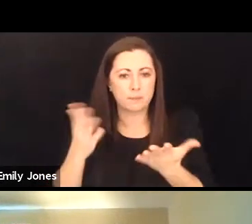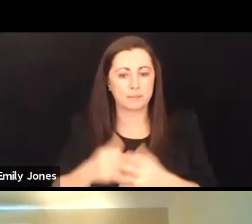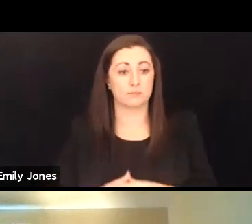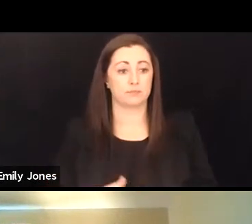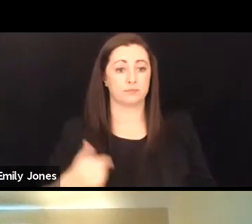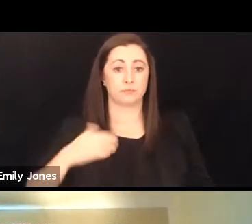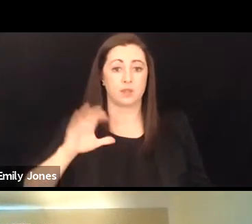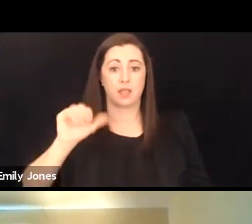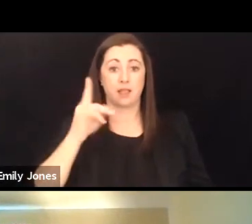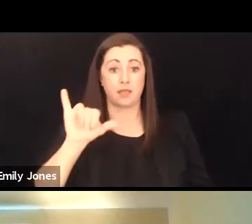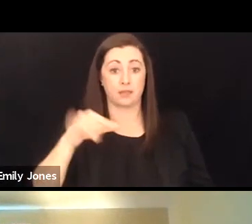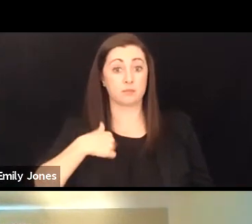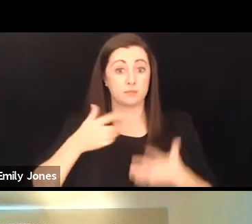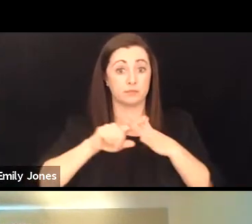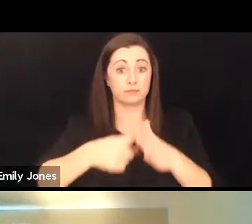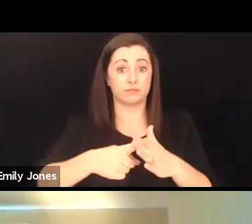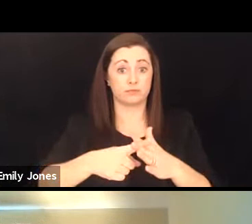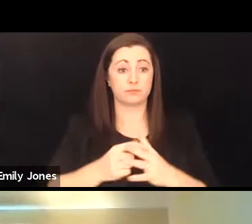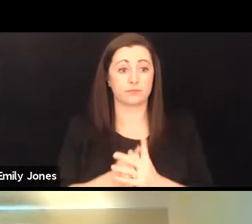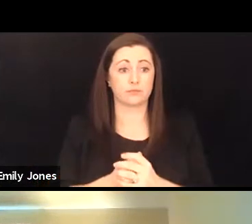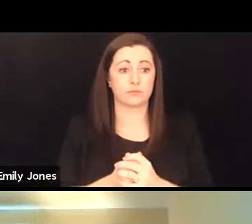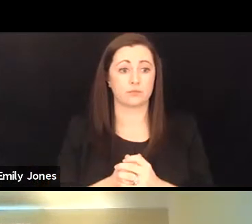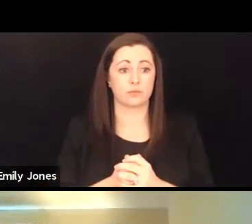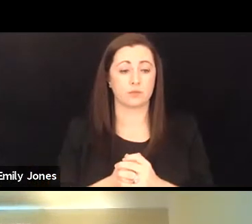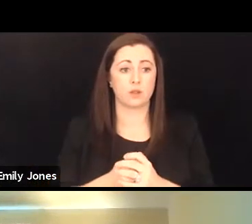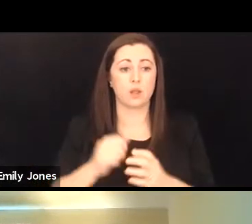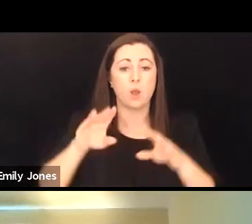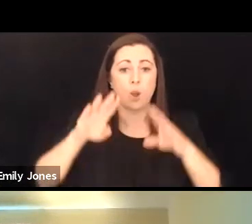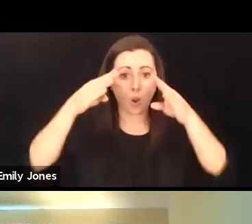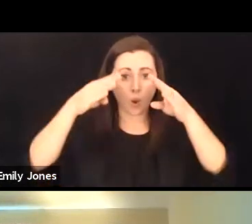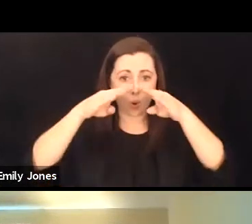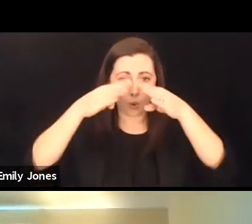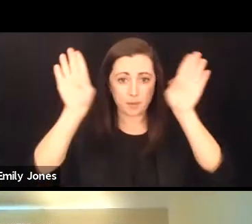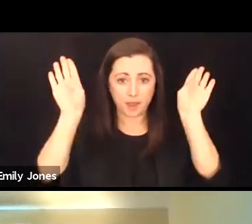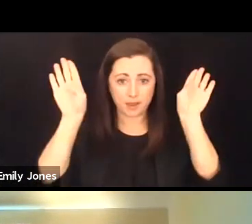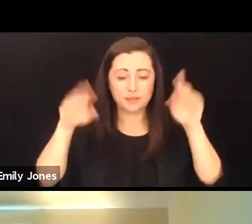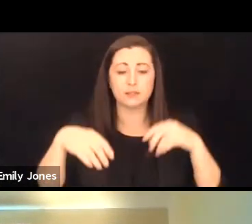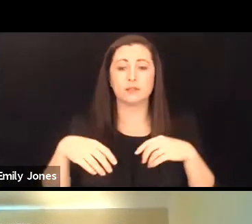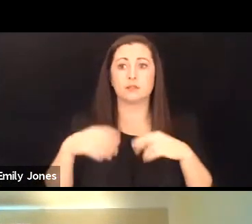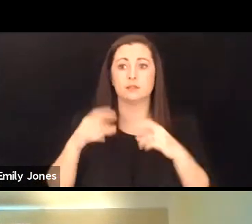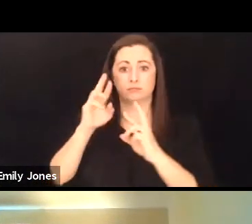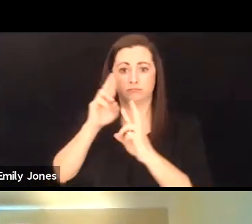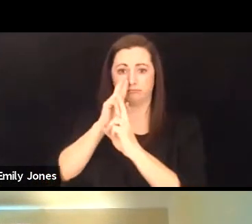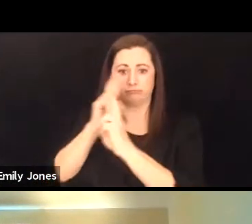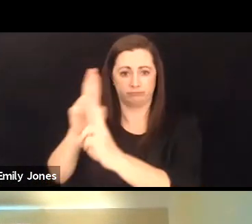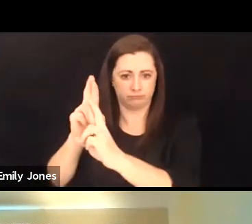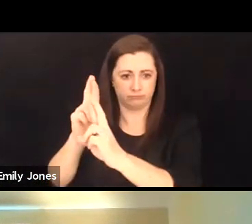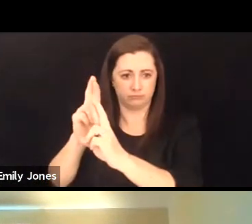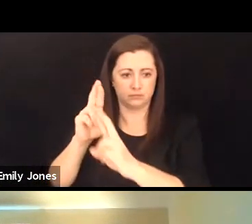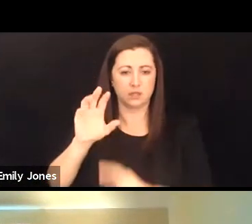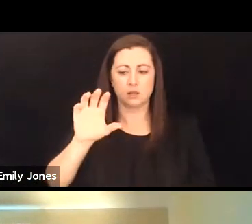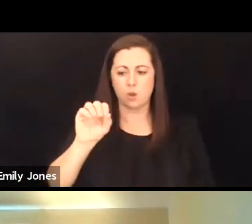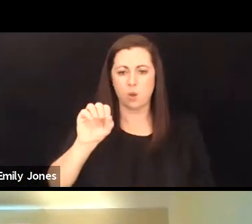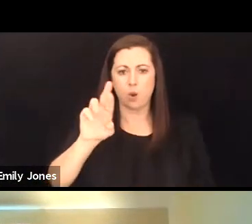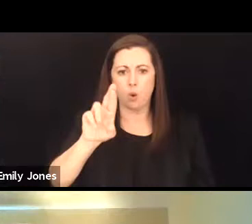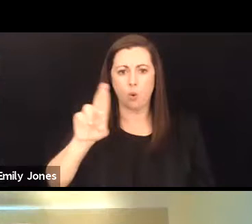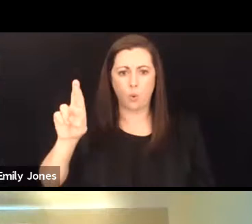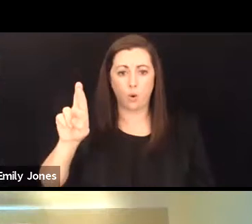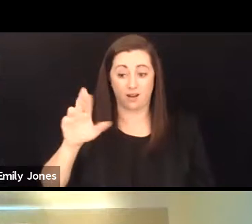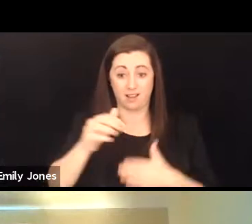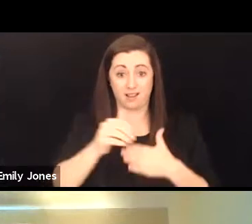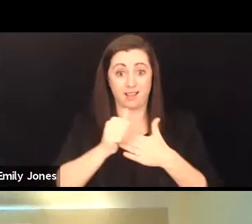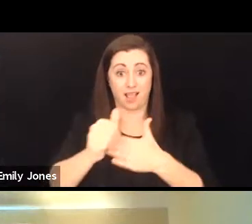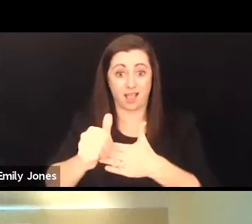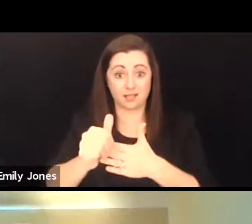Ryan. I said it'd be like an oar, open-minded, accepting, and respectful. Like an oar guides a boat, let these three words